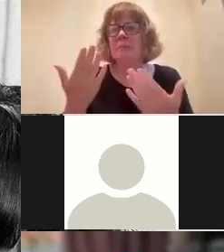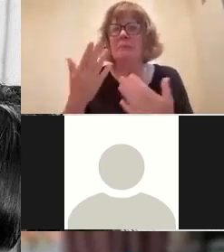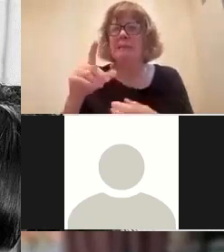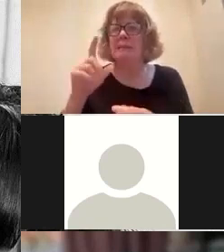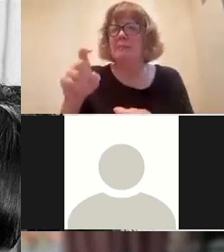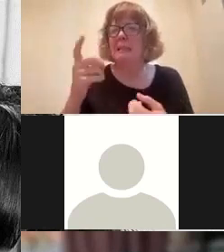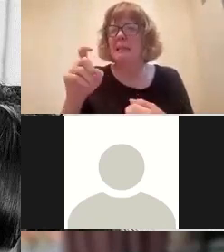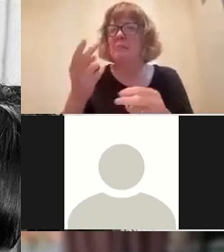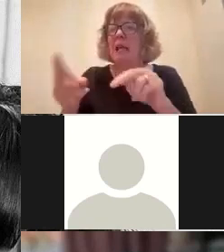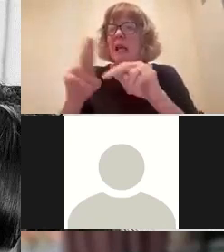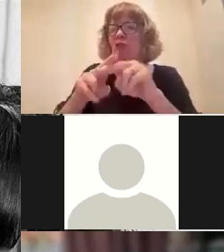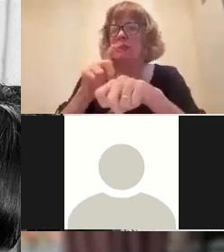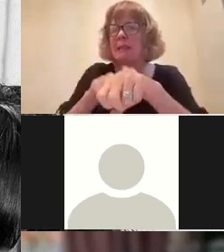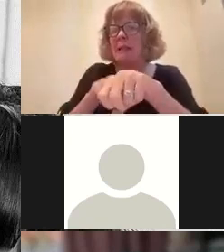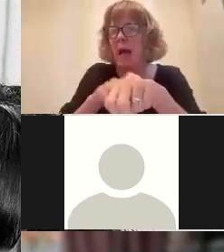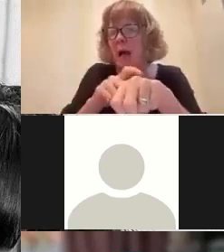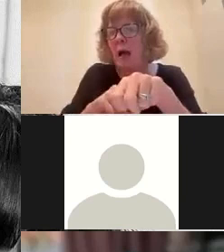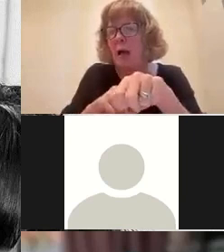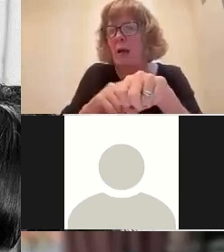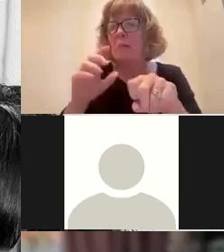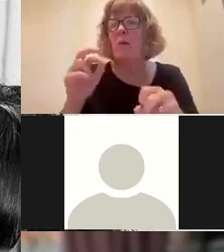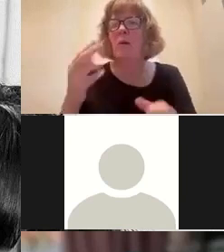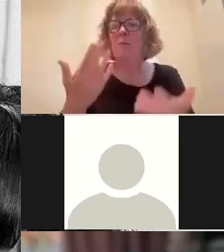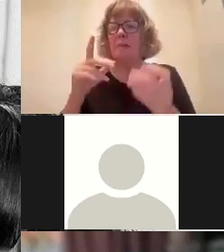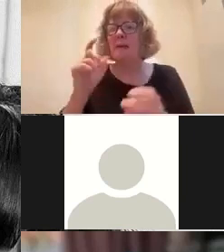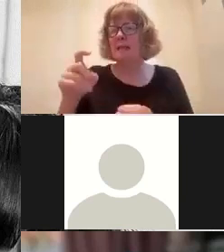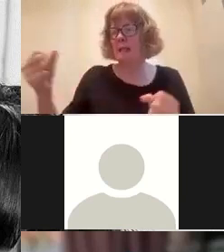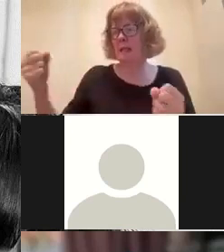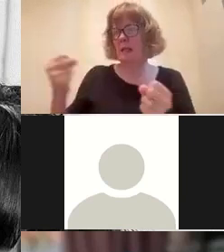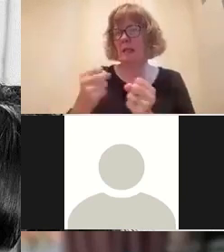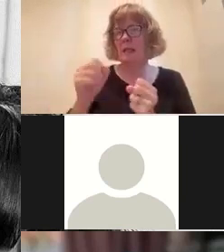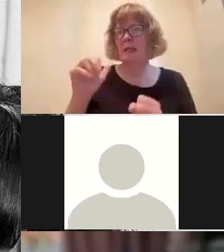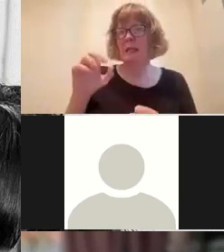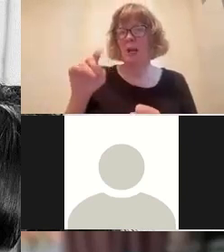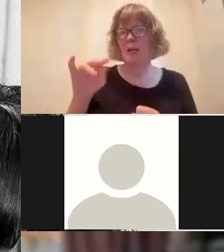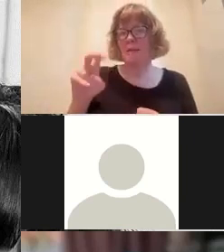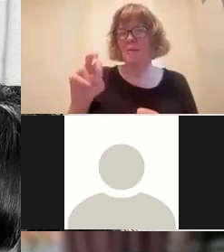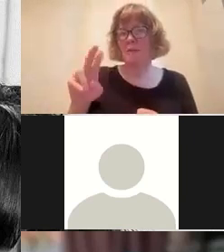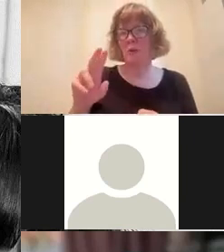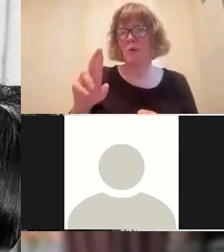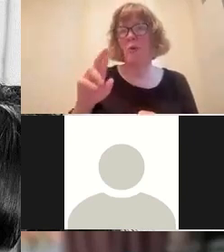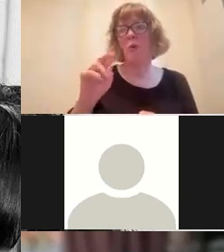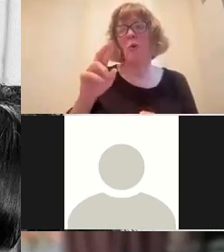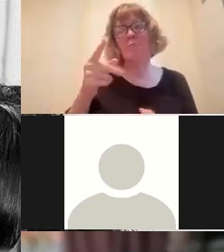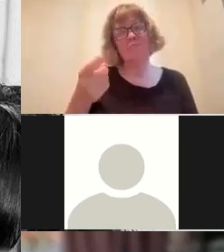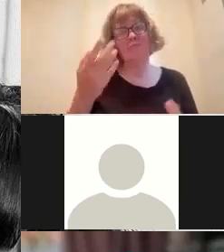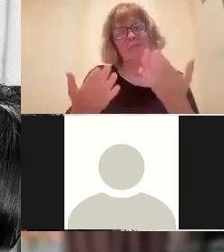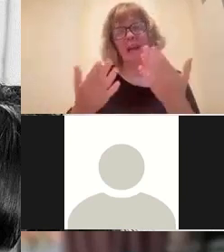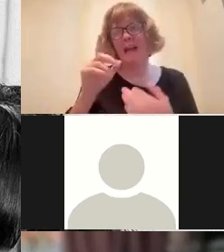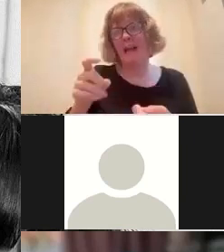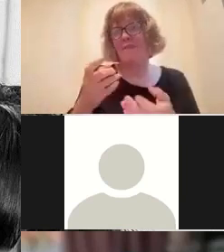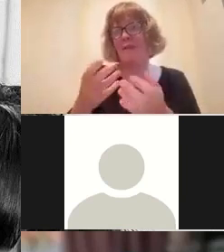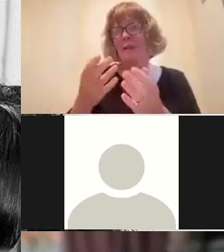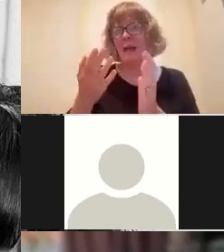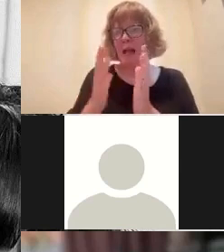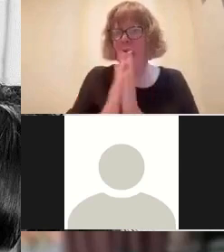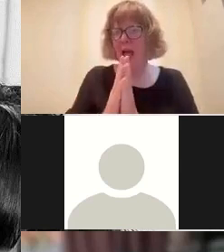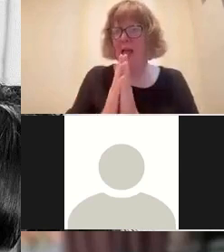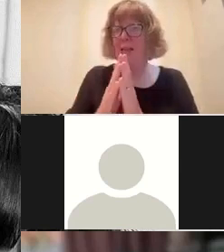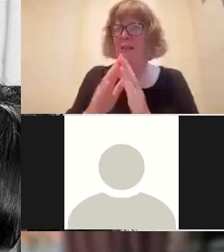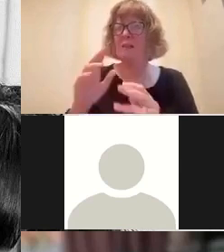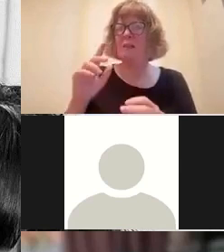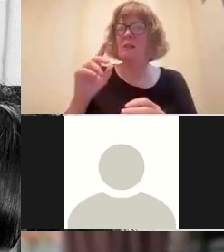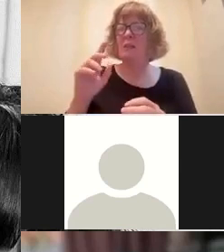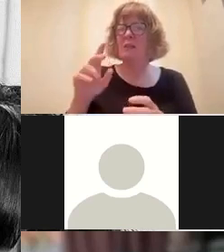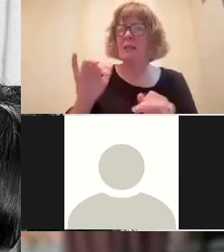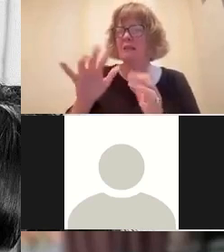time, they may need to have their caregiver with them, or you may have to ask their caregiver to give them space and head out.